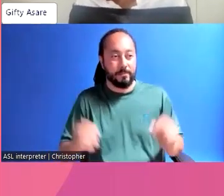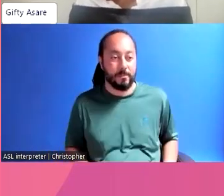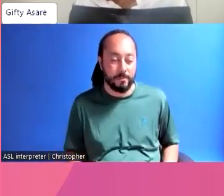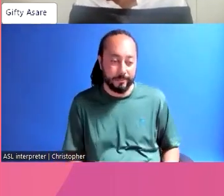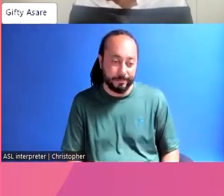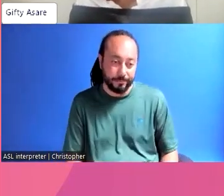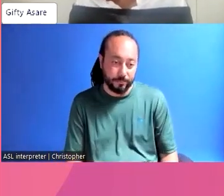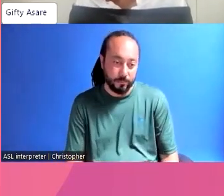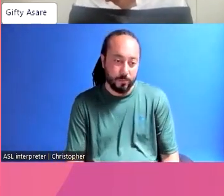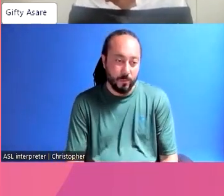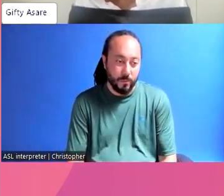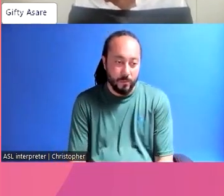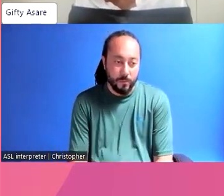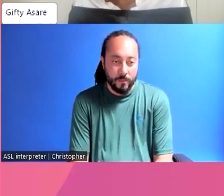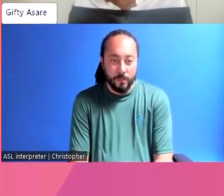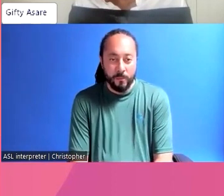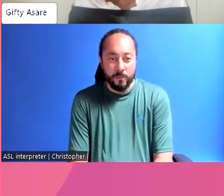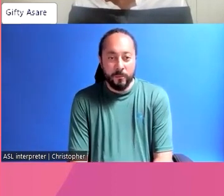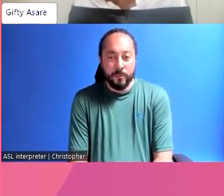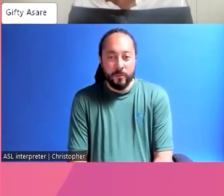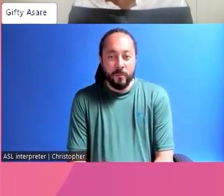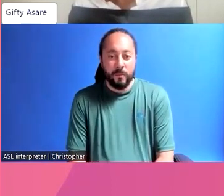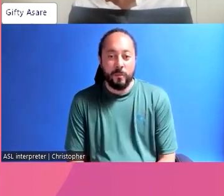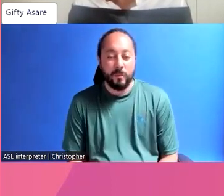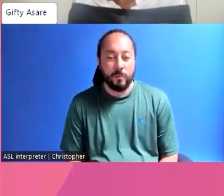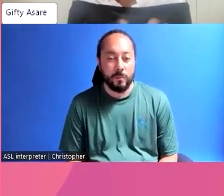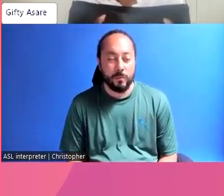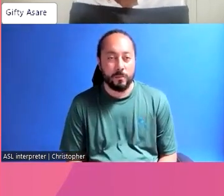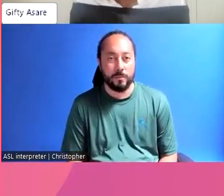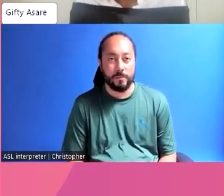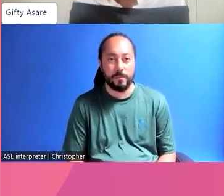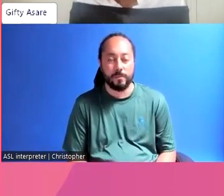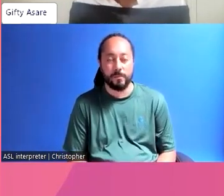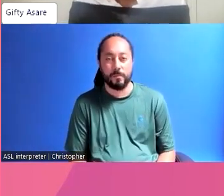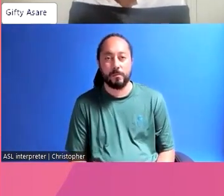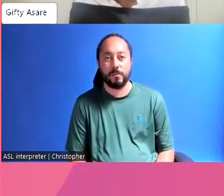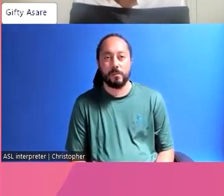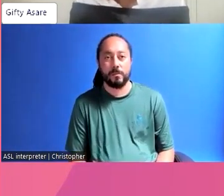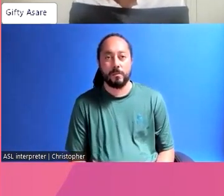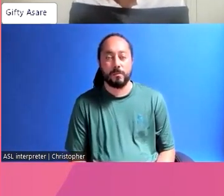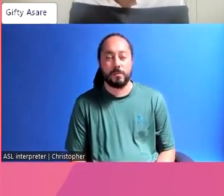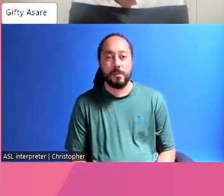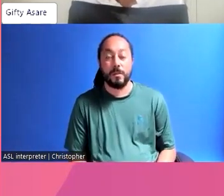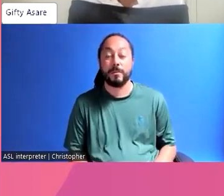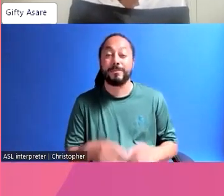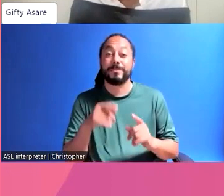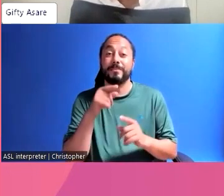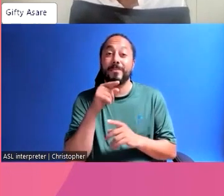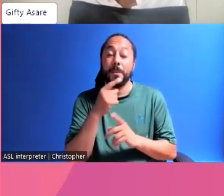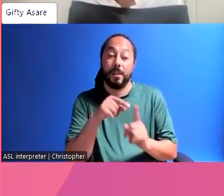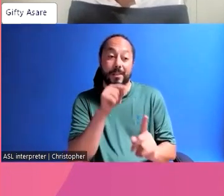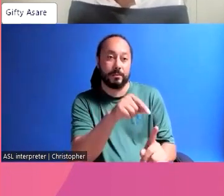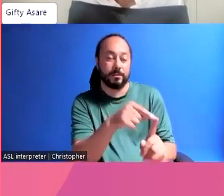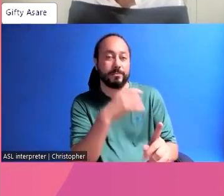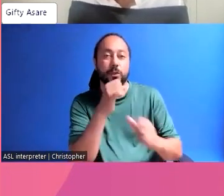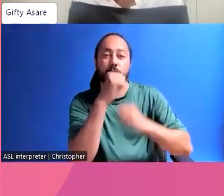that kind of suggests that it is not necessarily a structured peer support that is facilitated